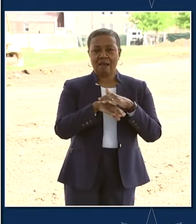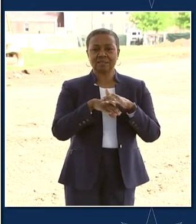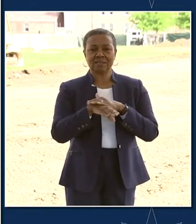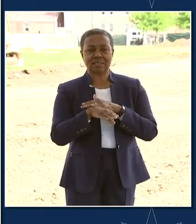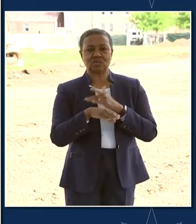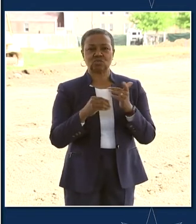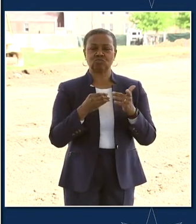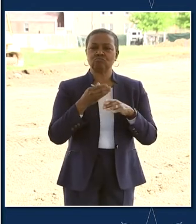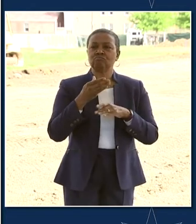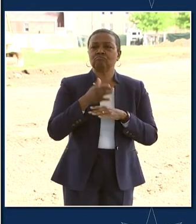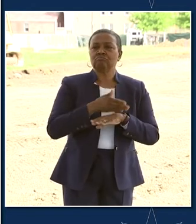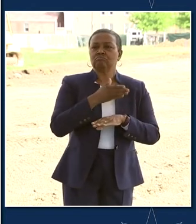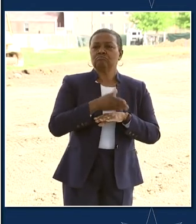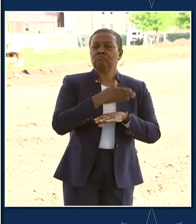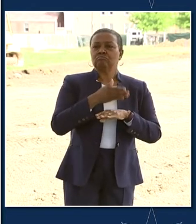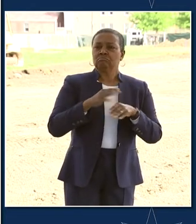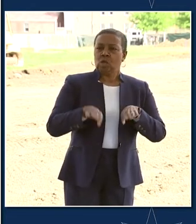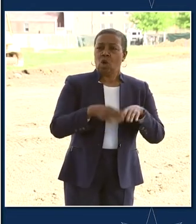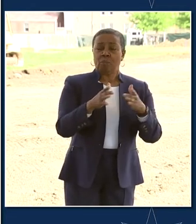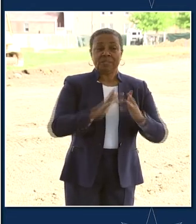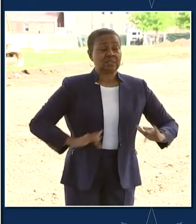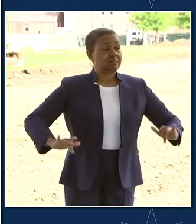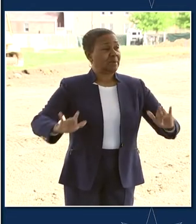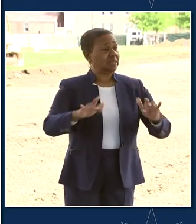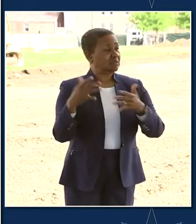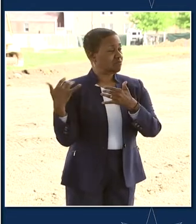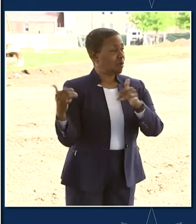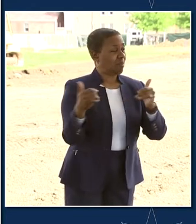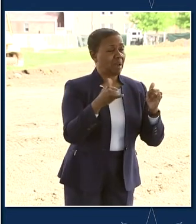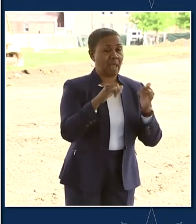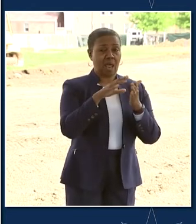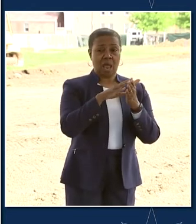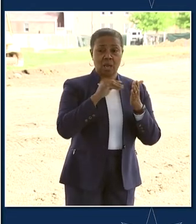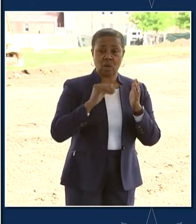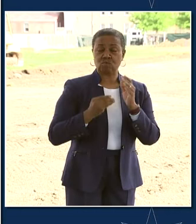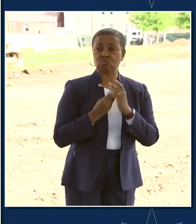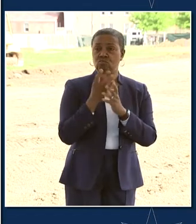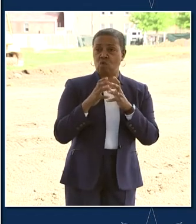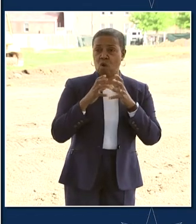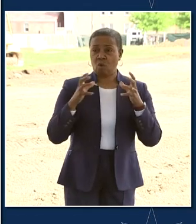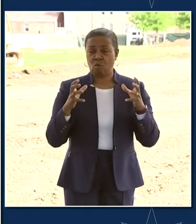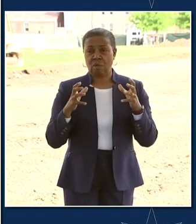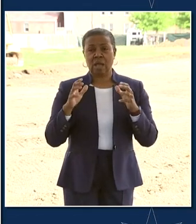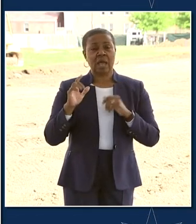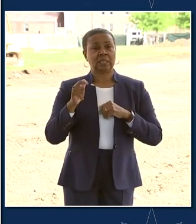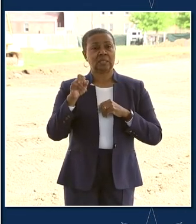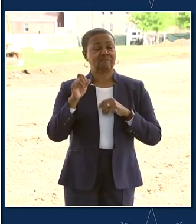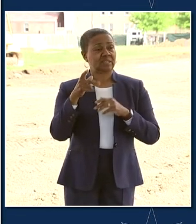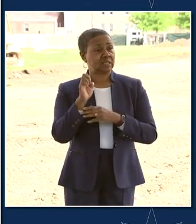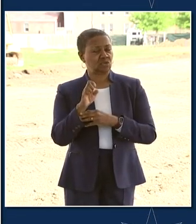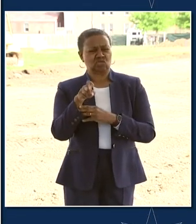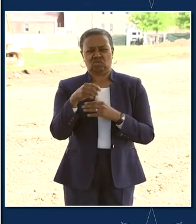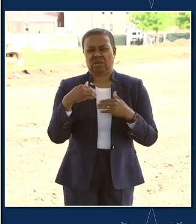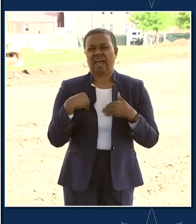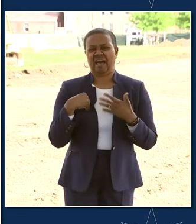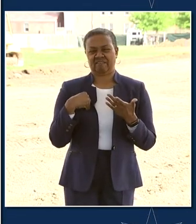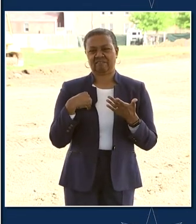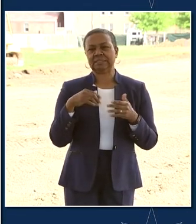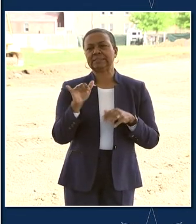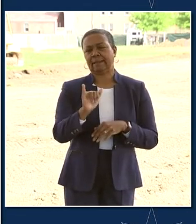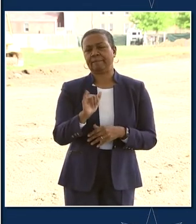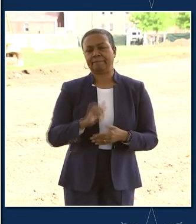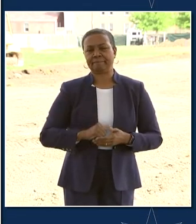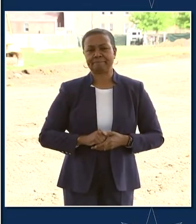to enriching open spaces to play, learn, and grow. And Little Village deserves no